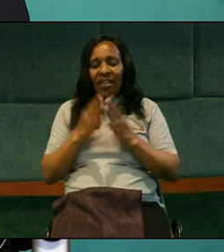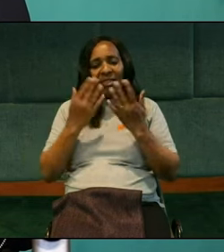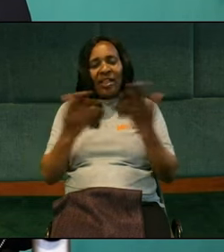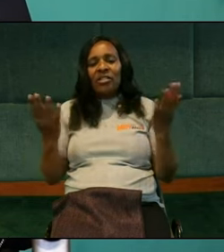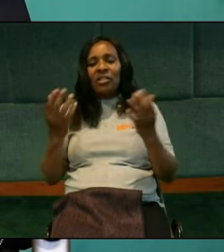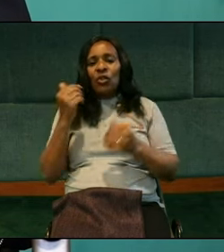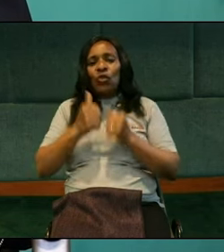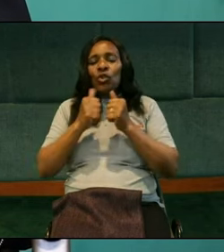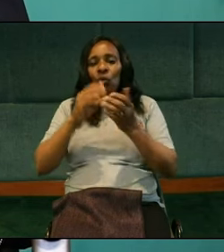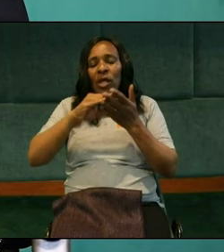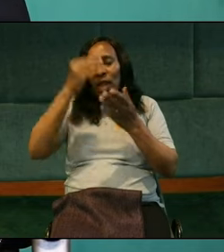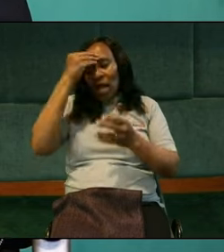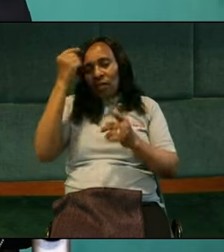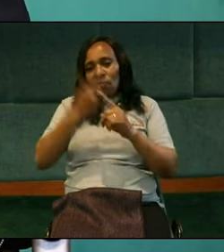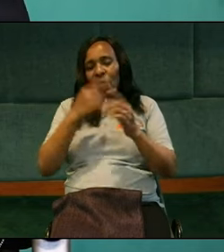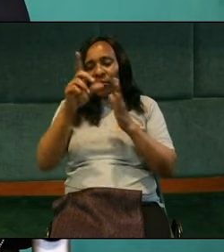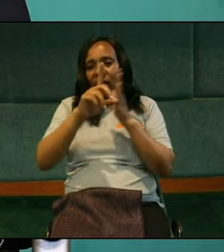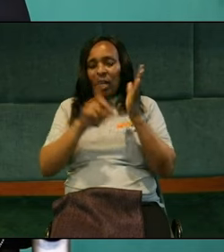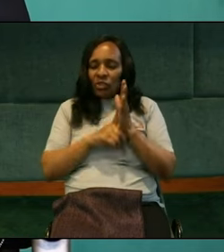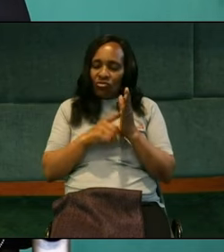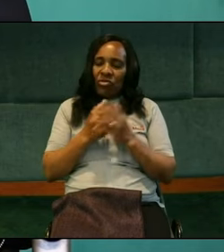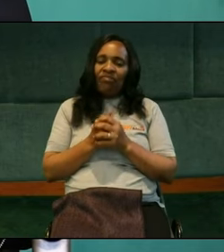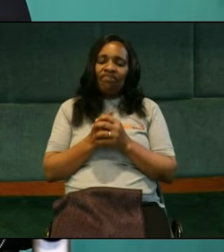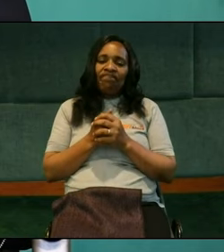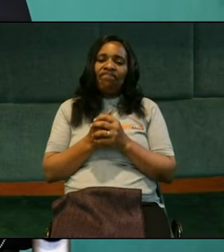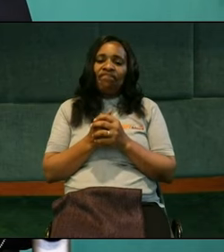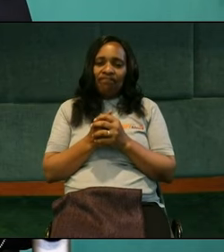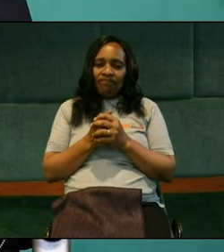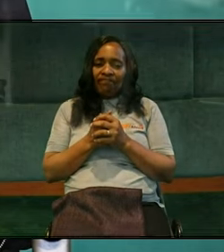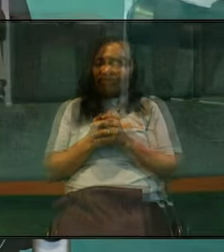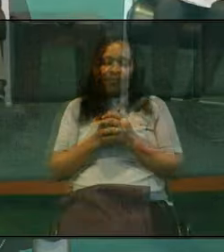things that we learned from the lesson in the Did You Know section?